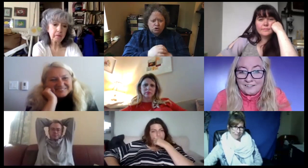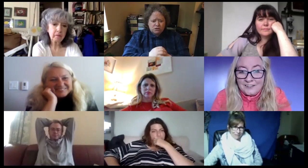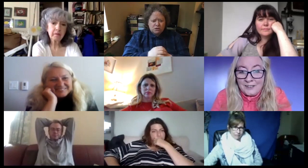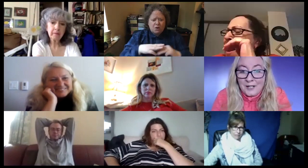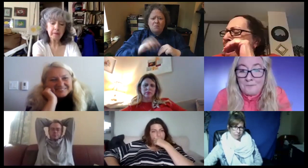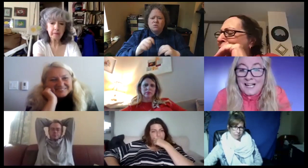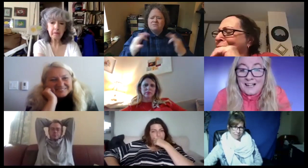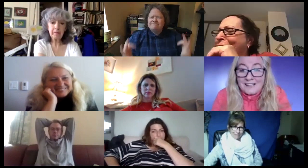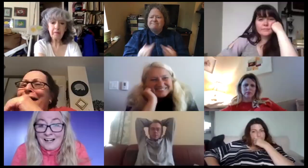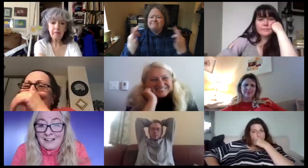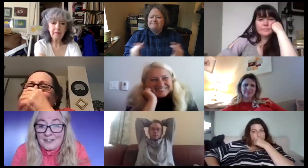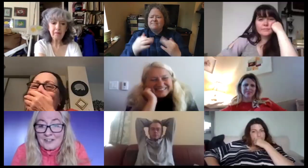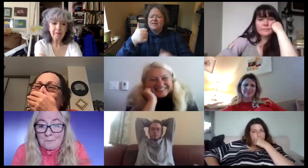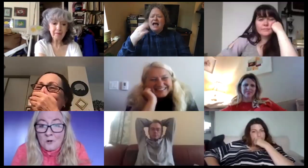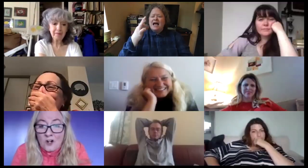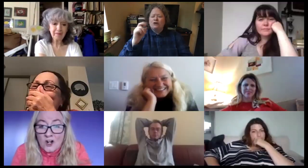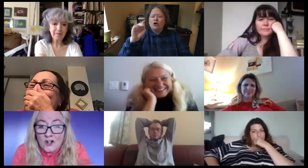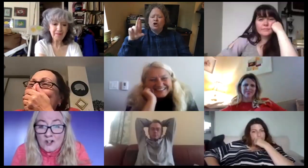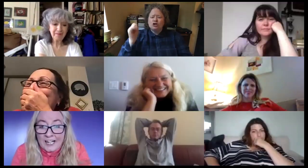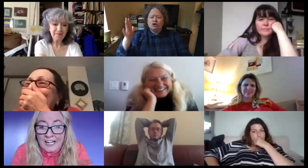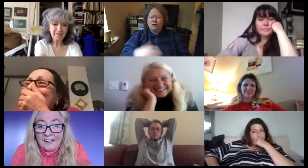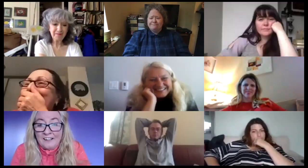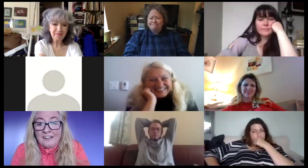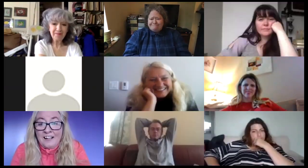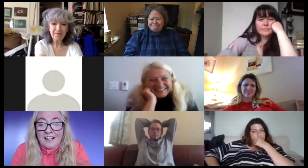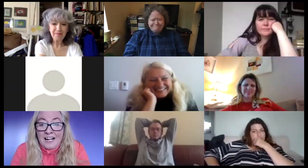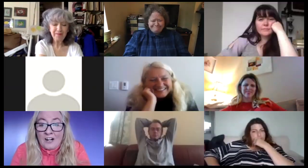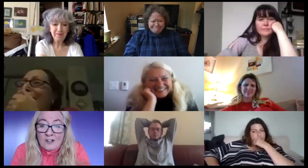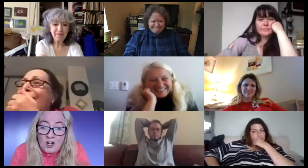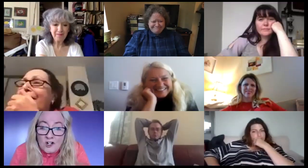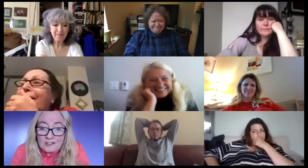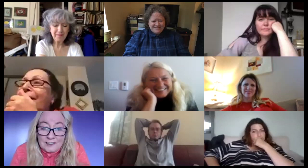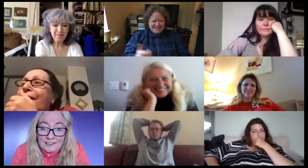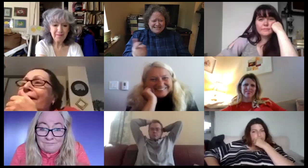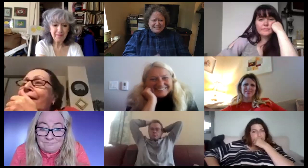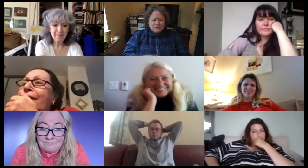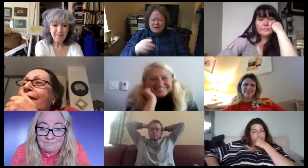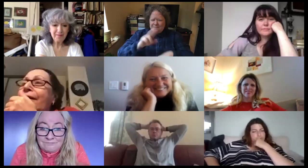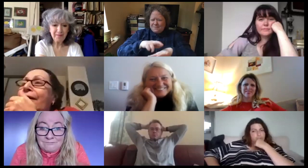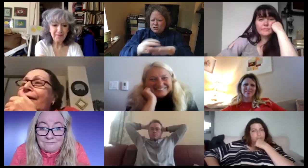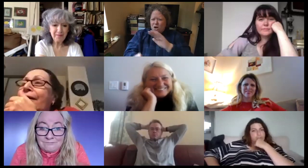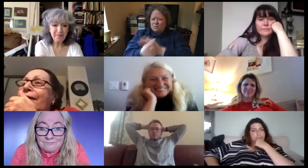Ireland because Ireland is a poor country, agricultural.